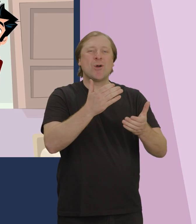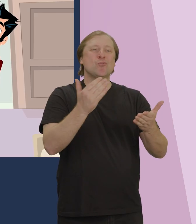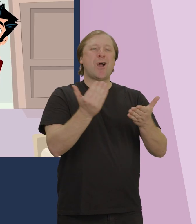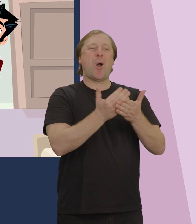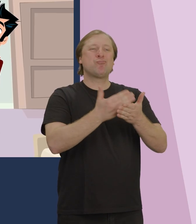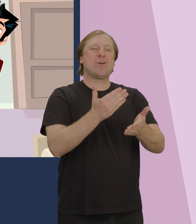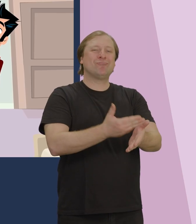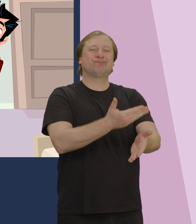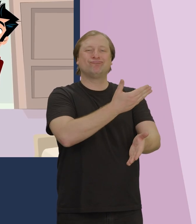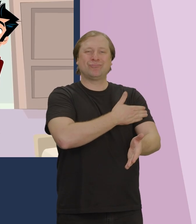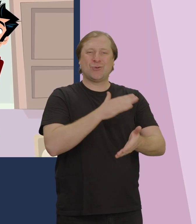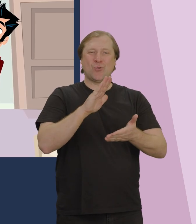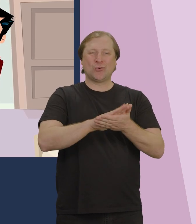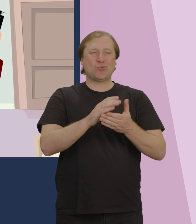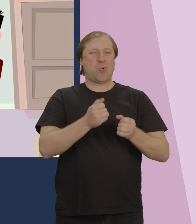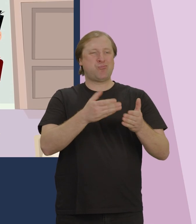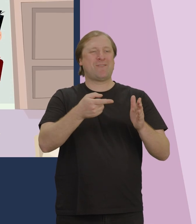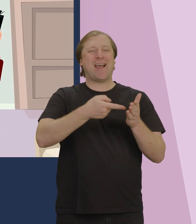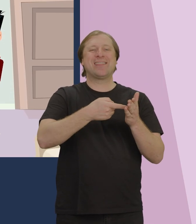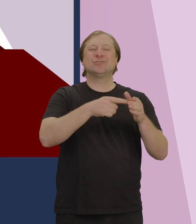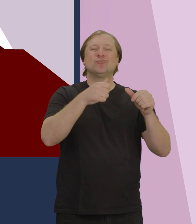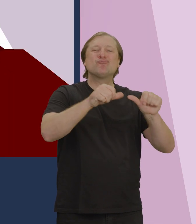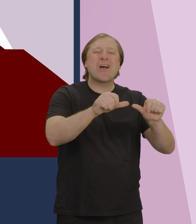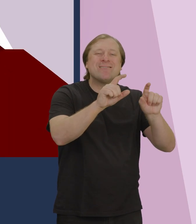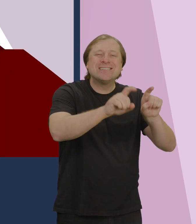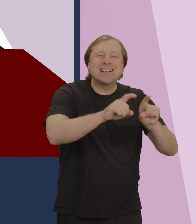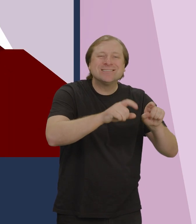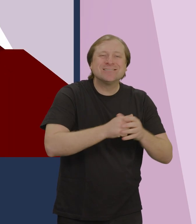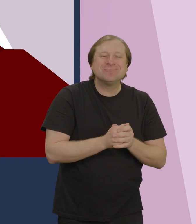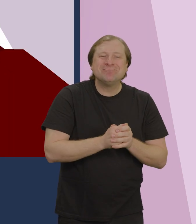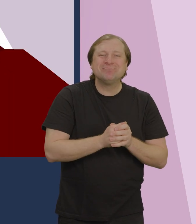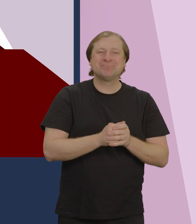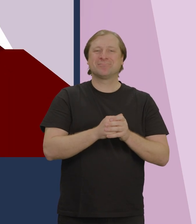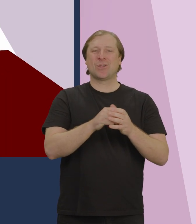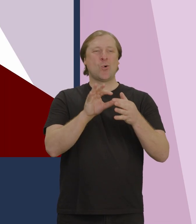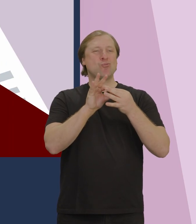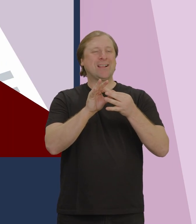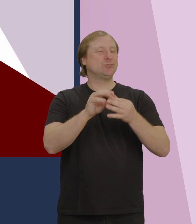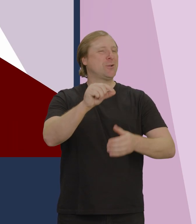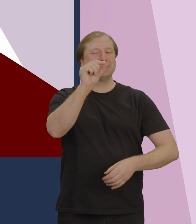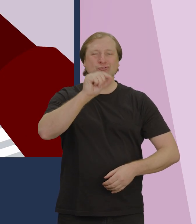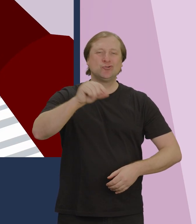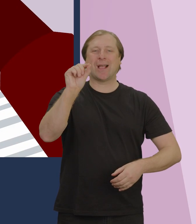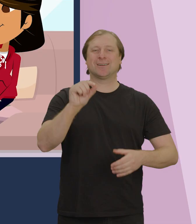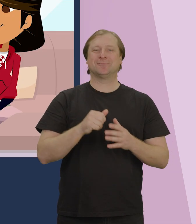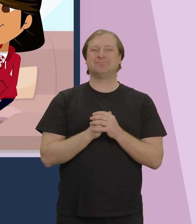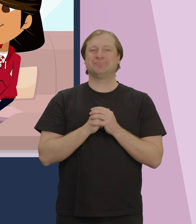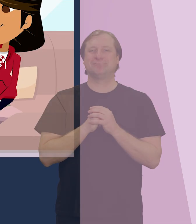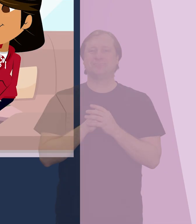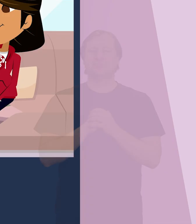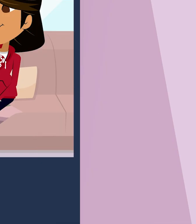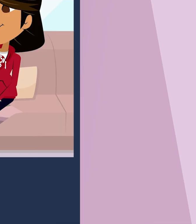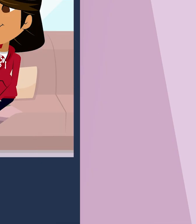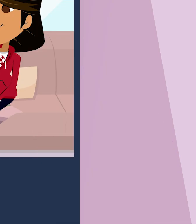upgrade. Your school's providing this early so you could get the hang of it. Family relationships? Check.